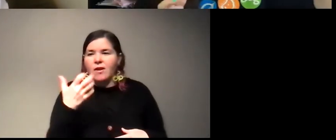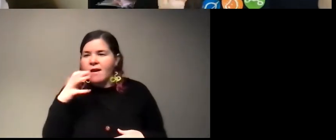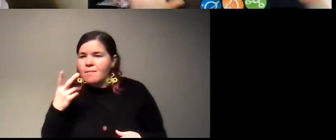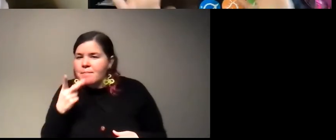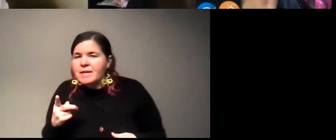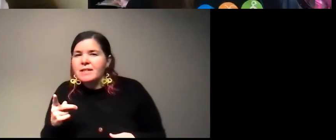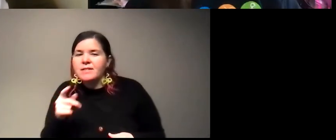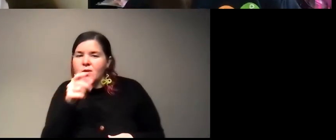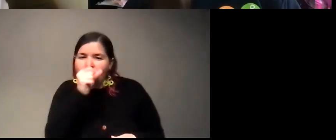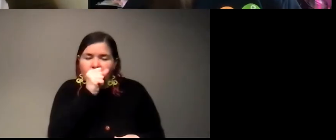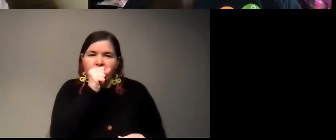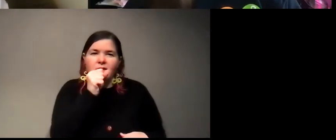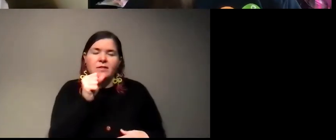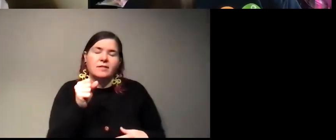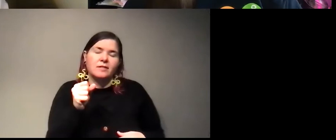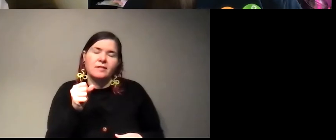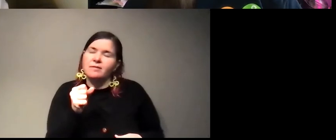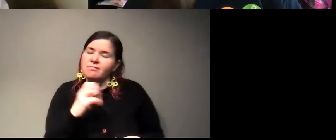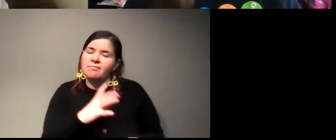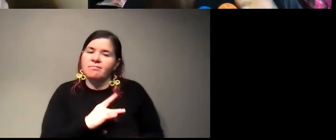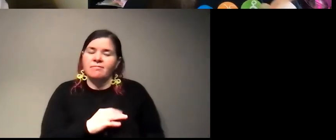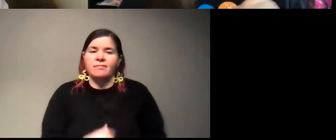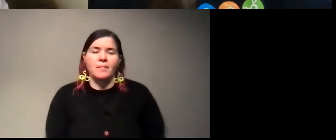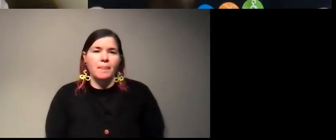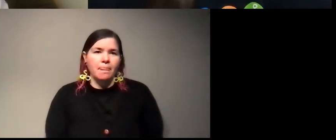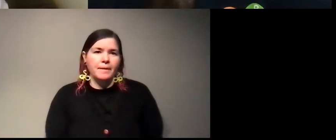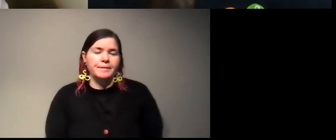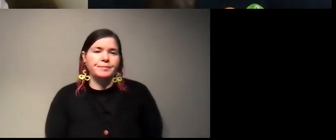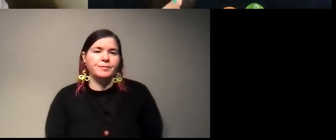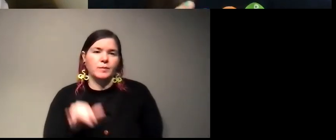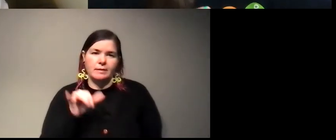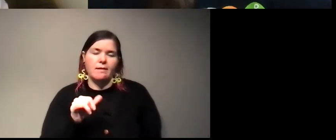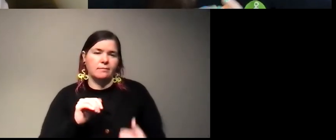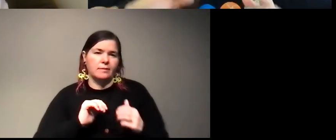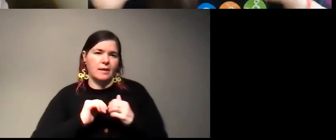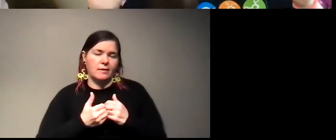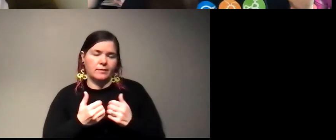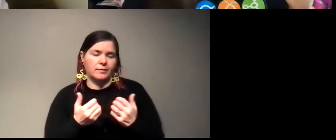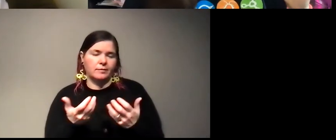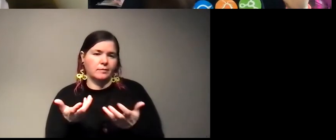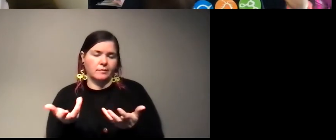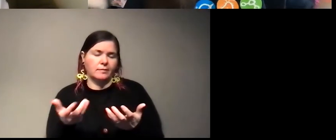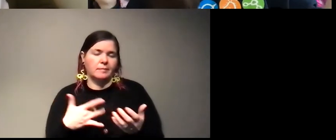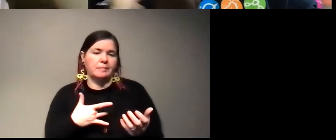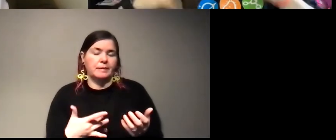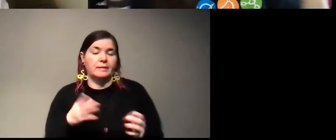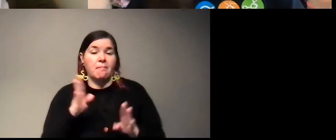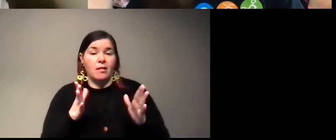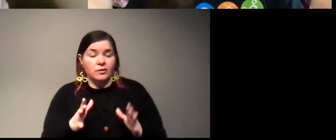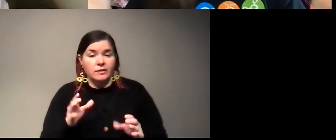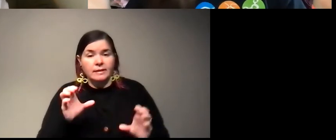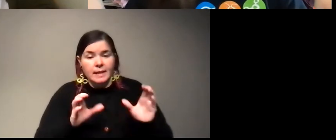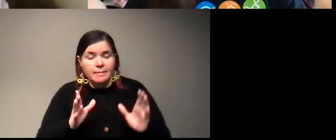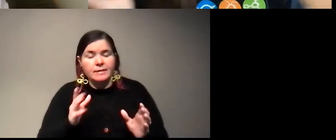and orange. And man, it was cool. And so that is how, like, a lot of times biologists and chemists, we all have to